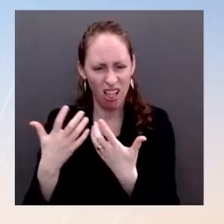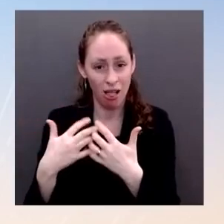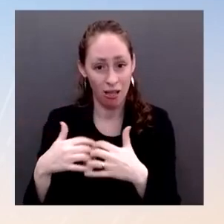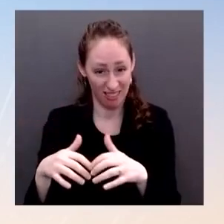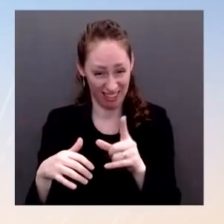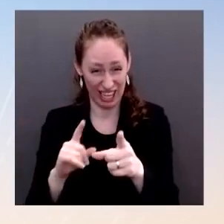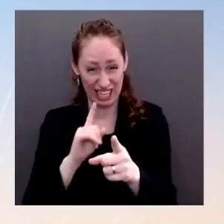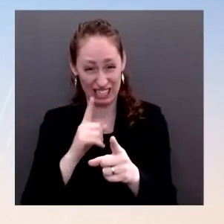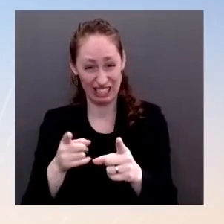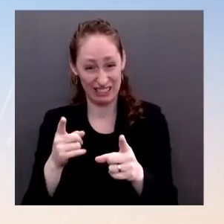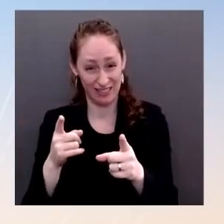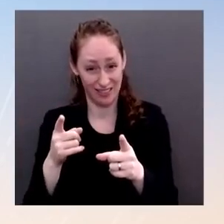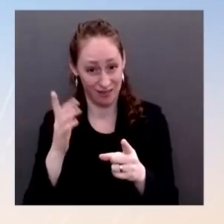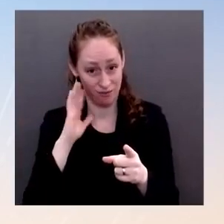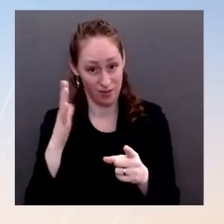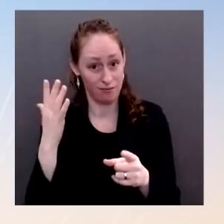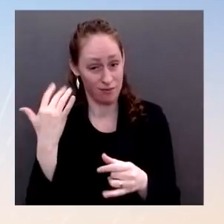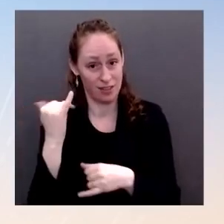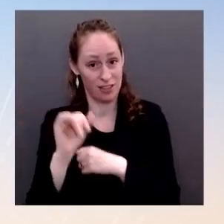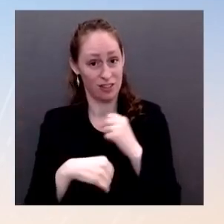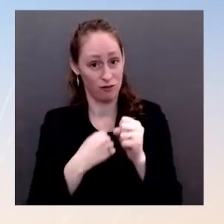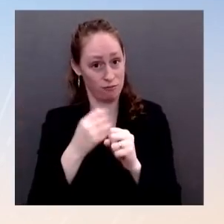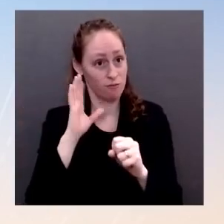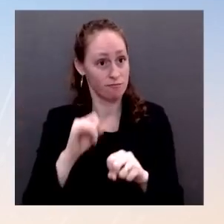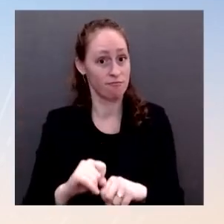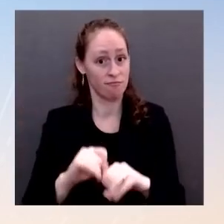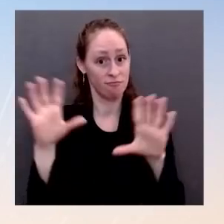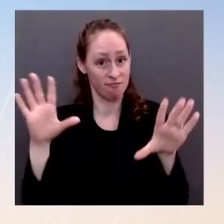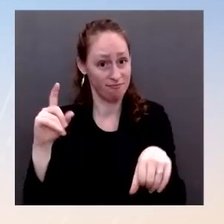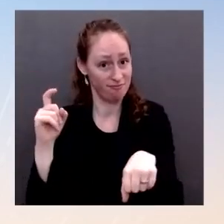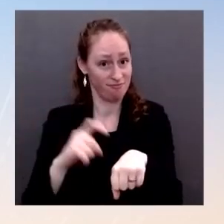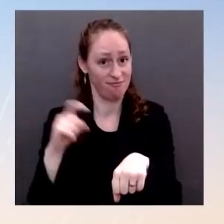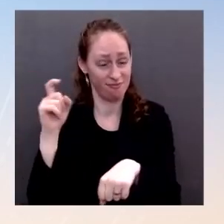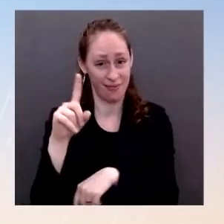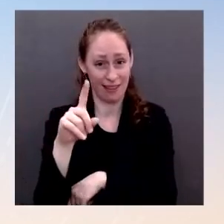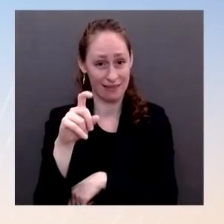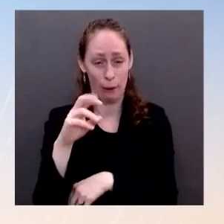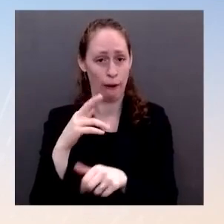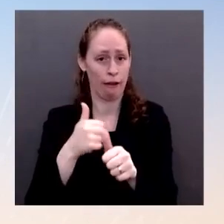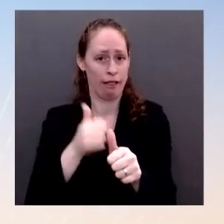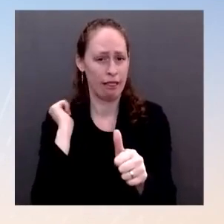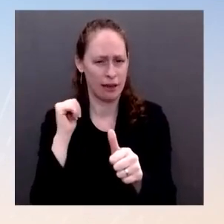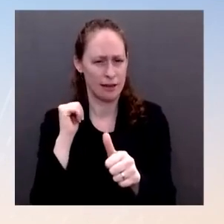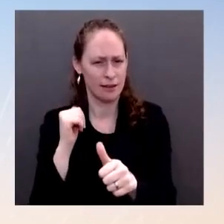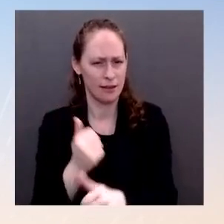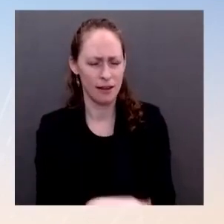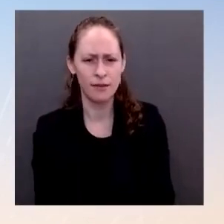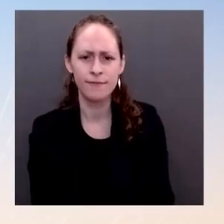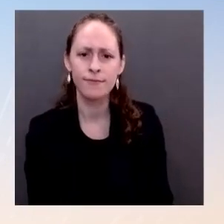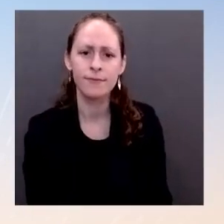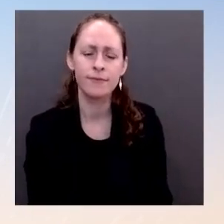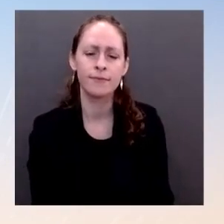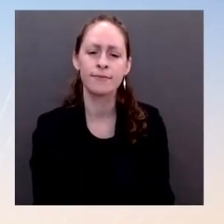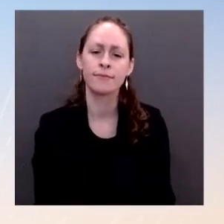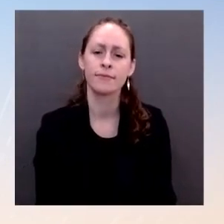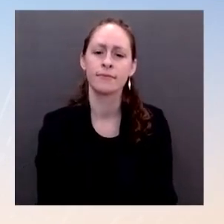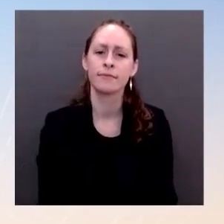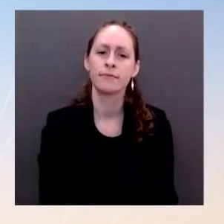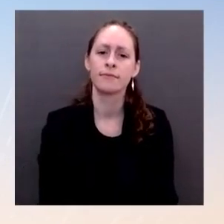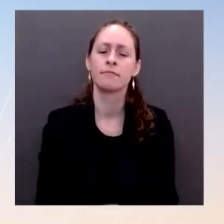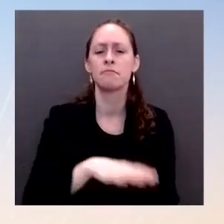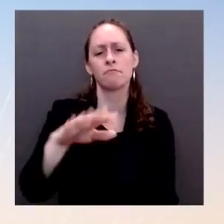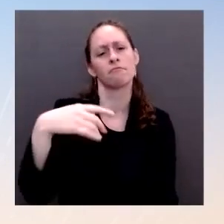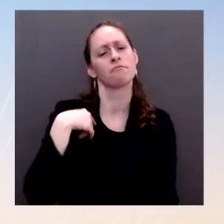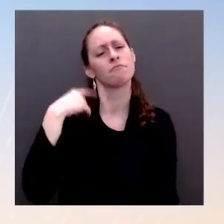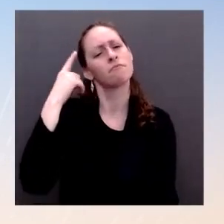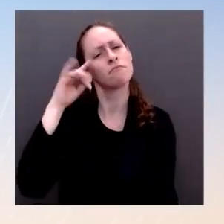lot of this predates this administration, and you touched on that, but I think that's important for people to understand. As the Treasury Department